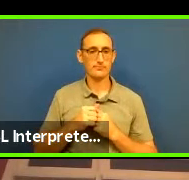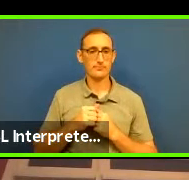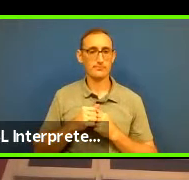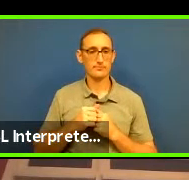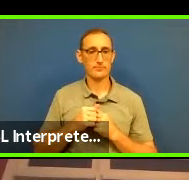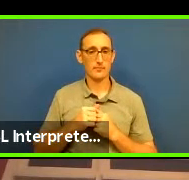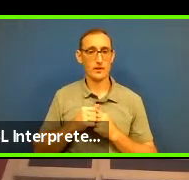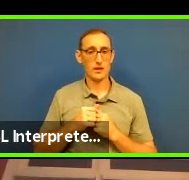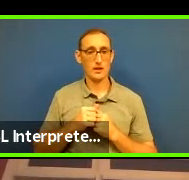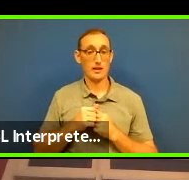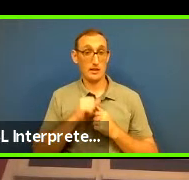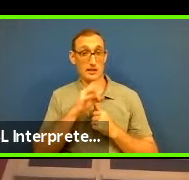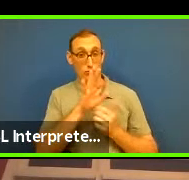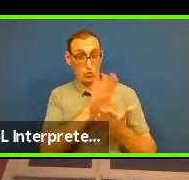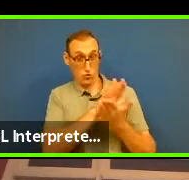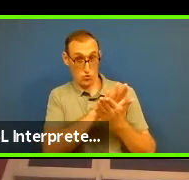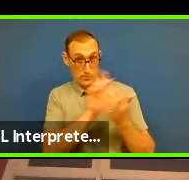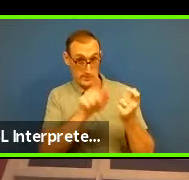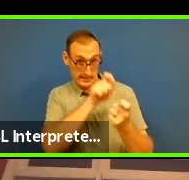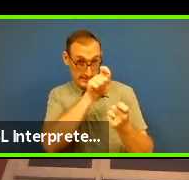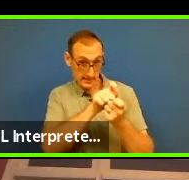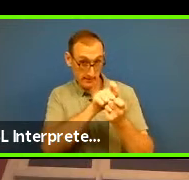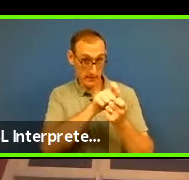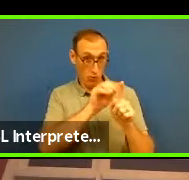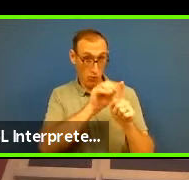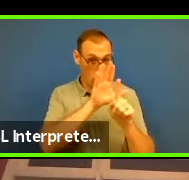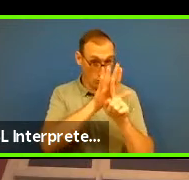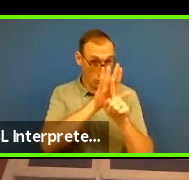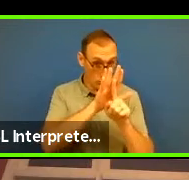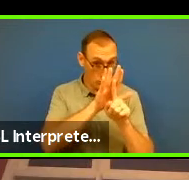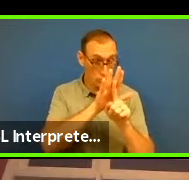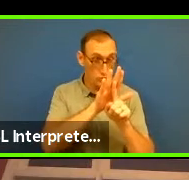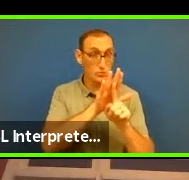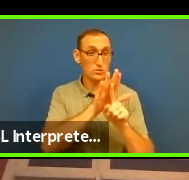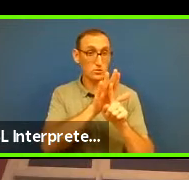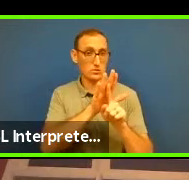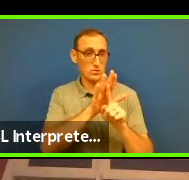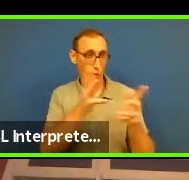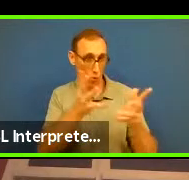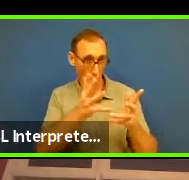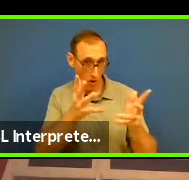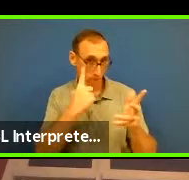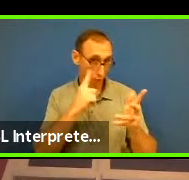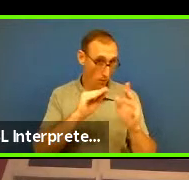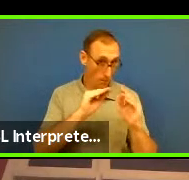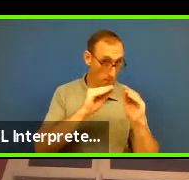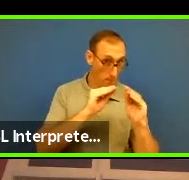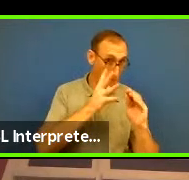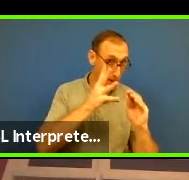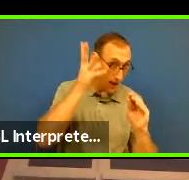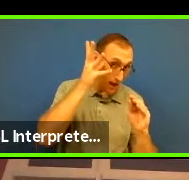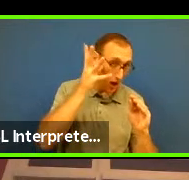anything specific as an orientation for parents. We have not asked them to do that.